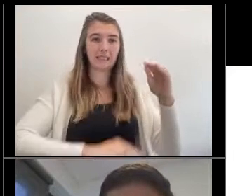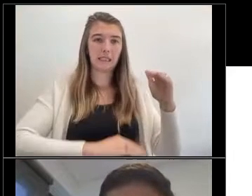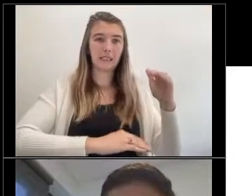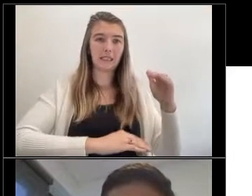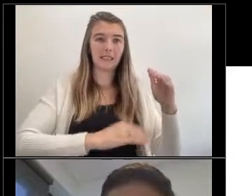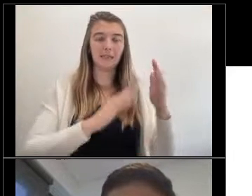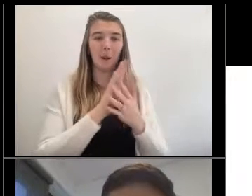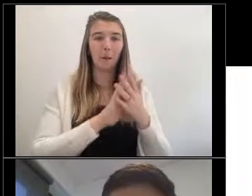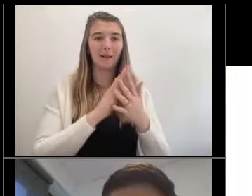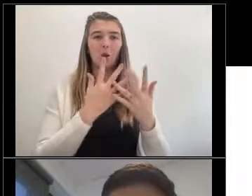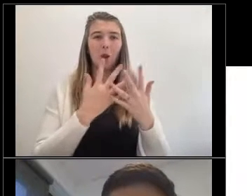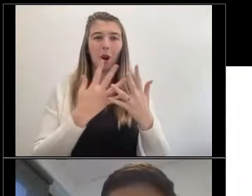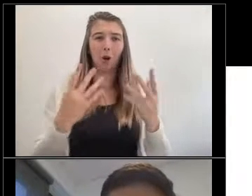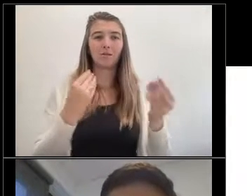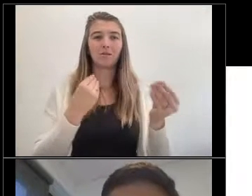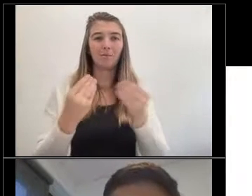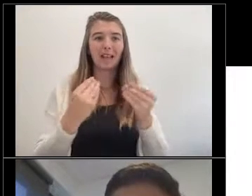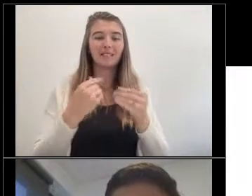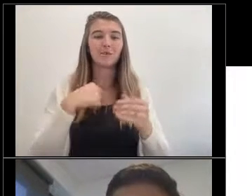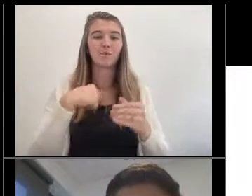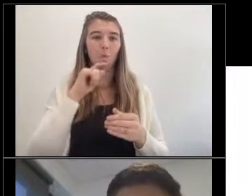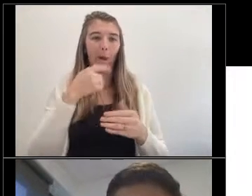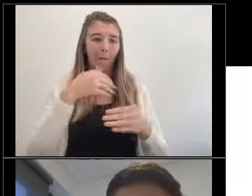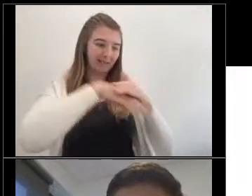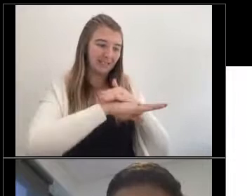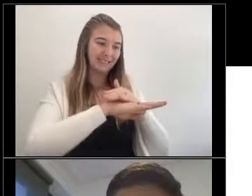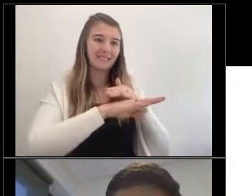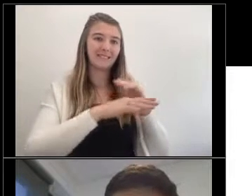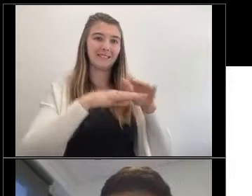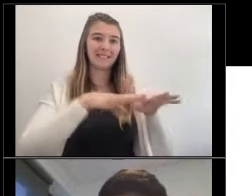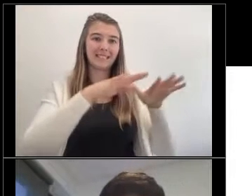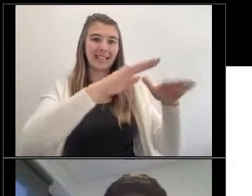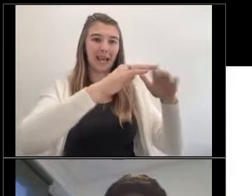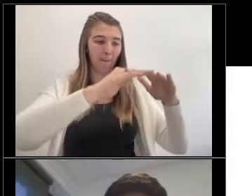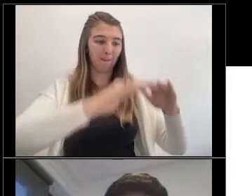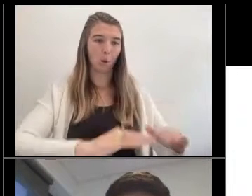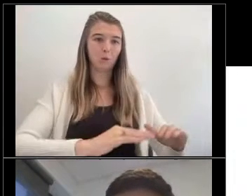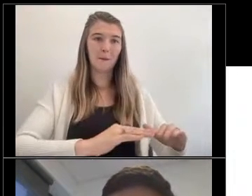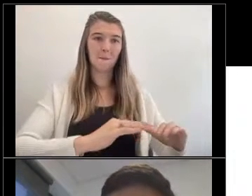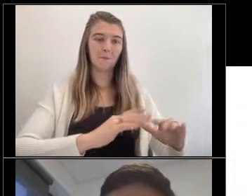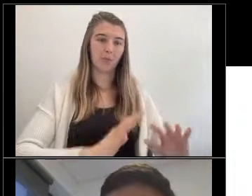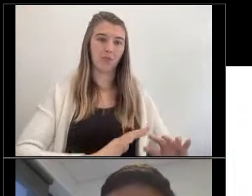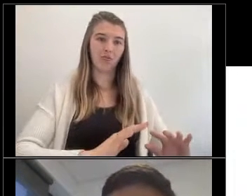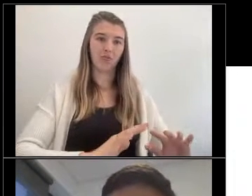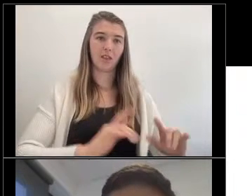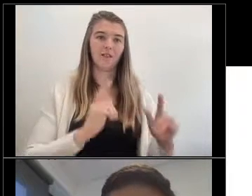of plastic that are in the seabed at very deep